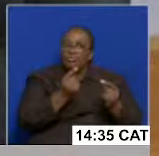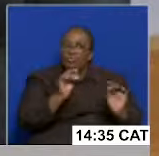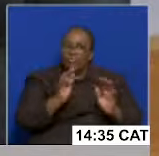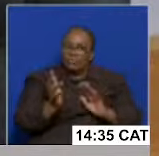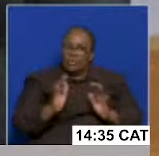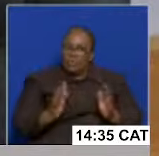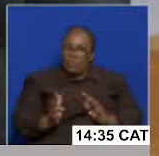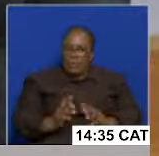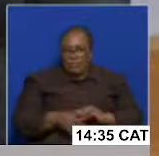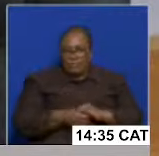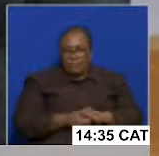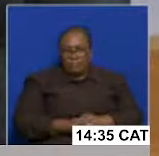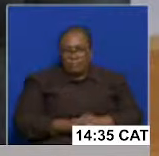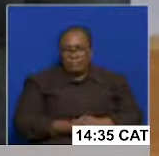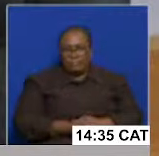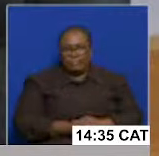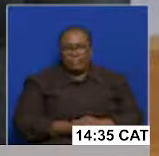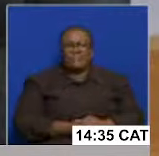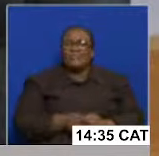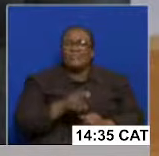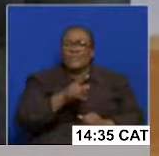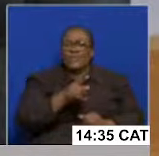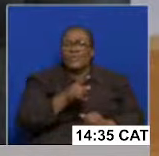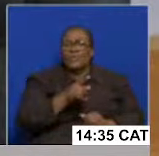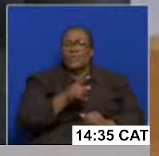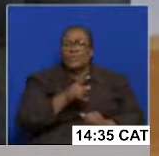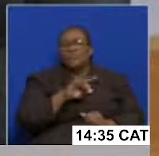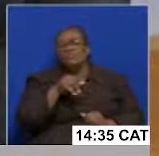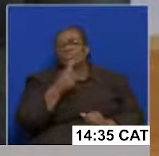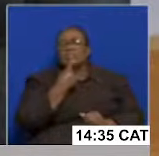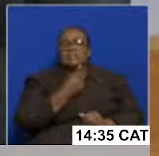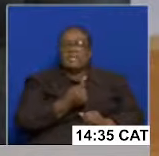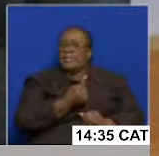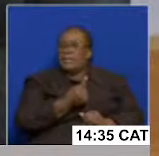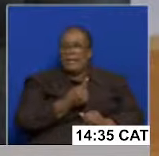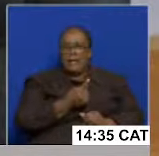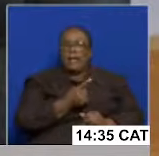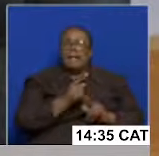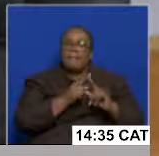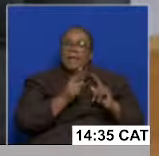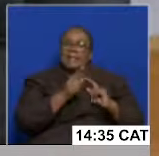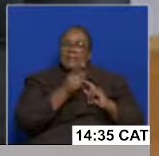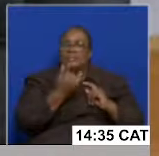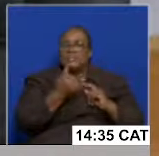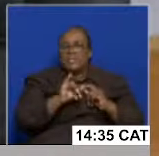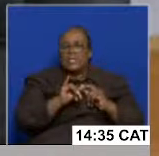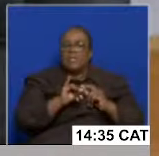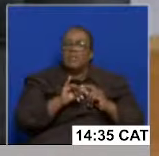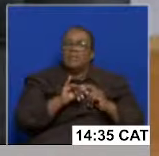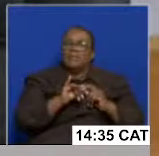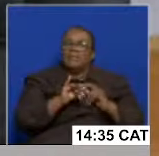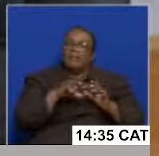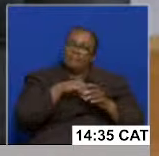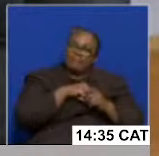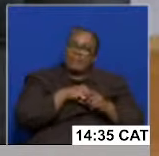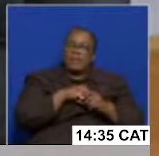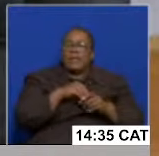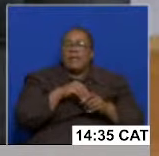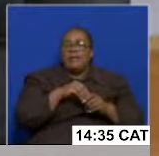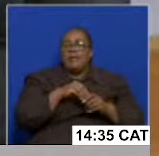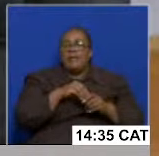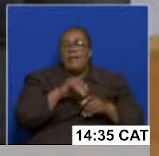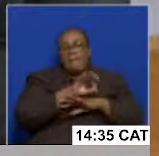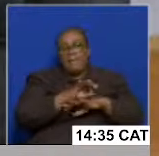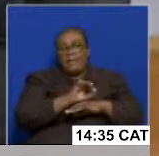This was not you just saying. This was still part of your plan. Maybe you were going to fail, but that was still the